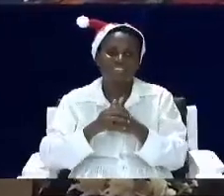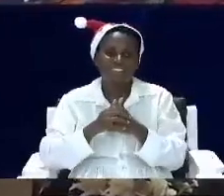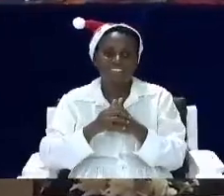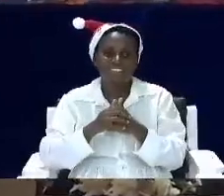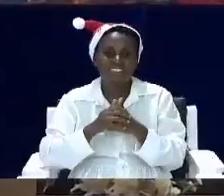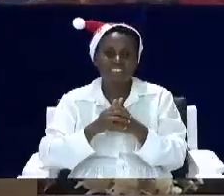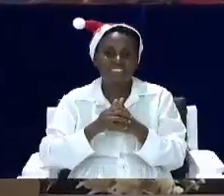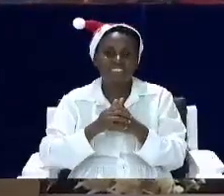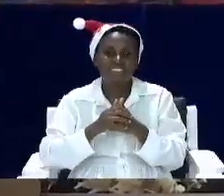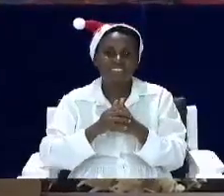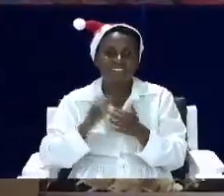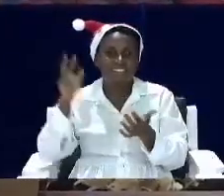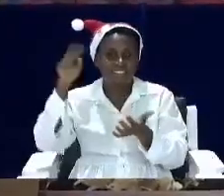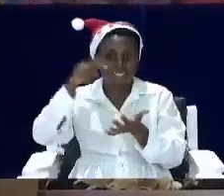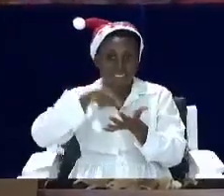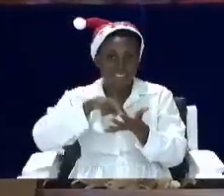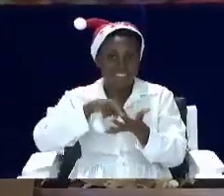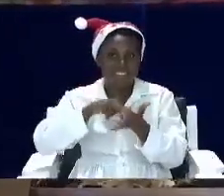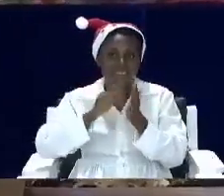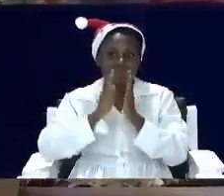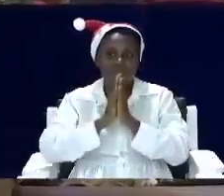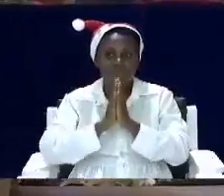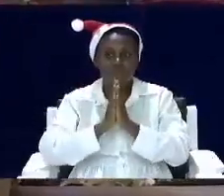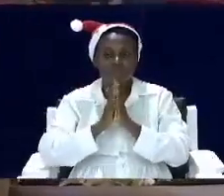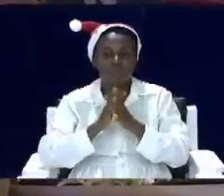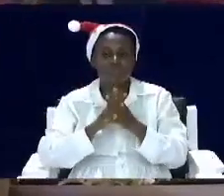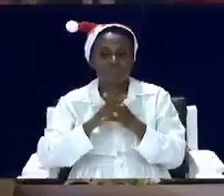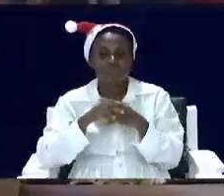Shall we rise to our feet?